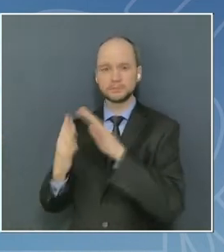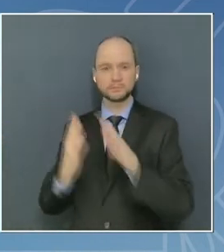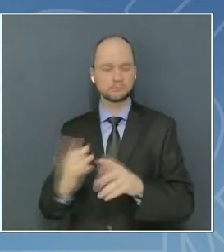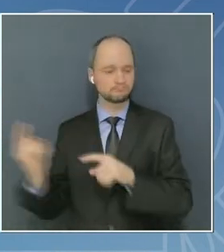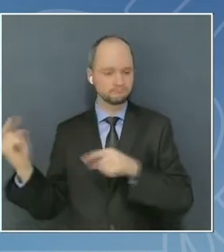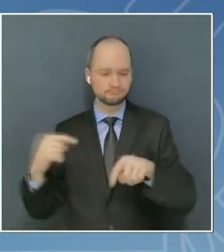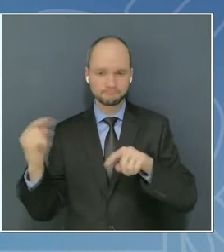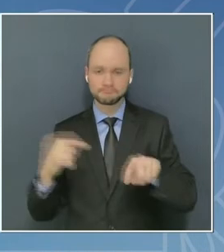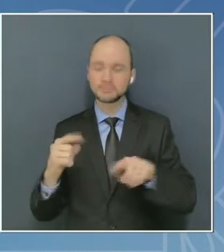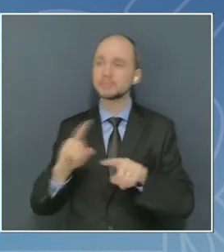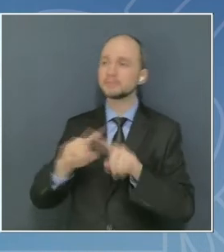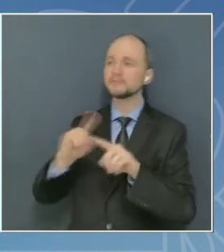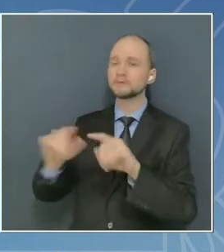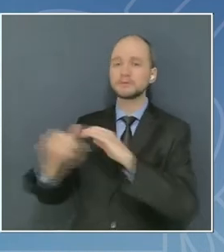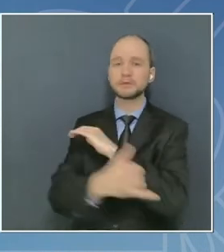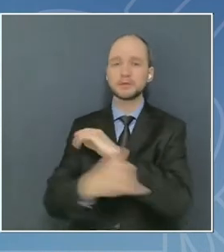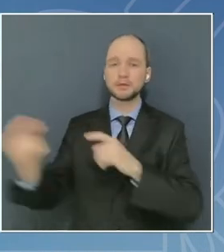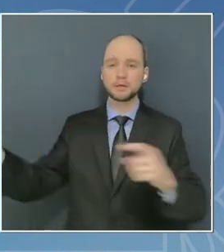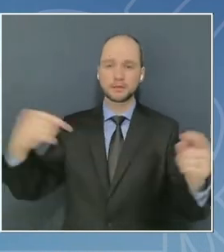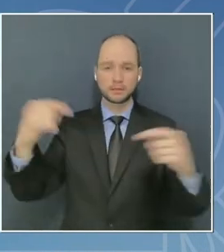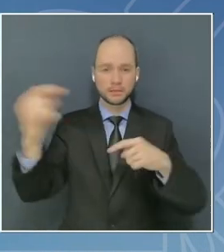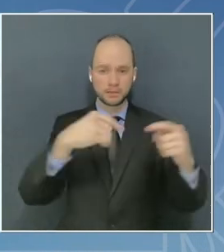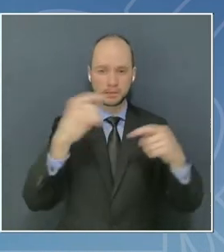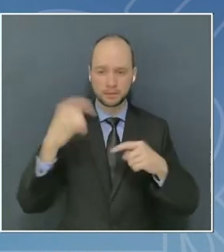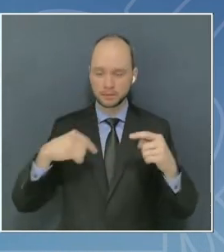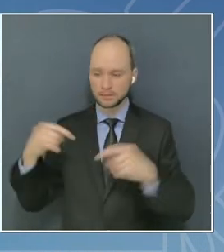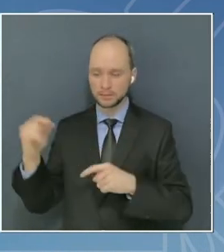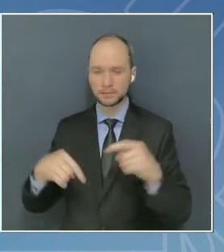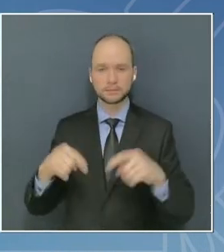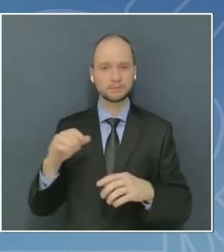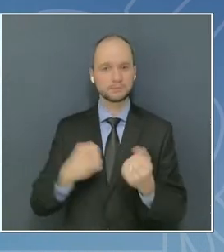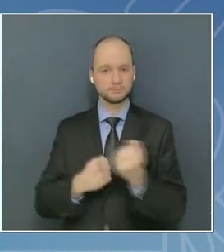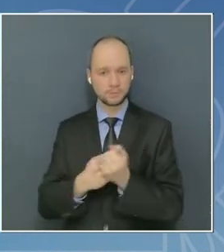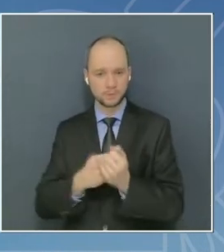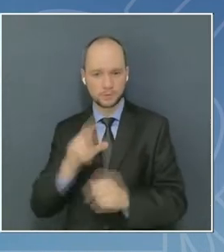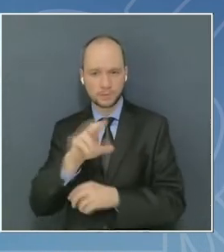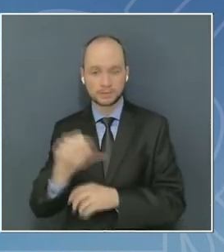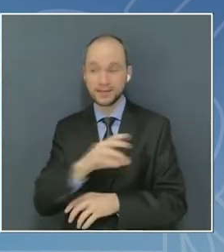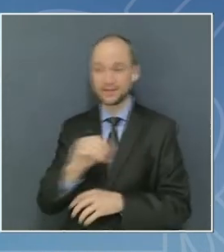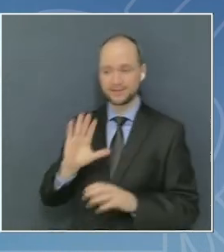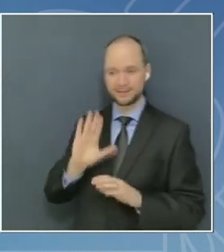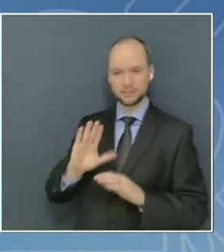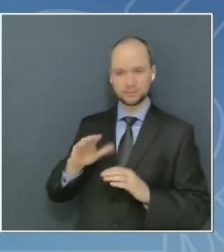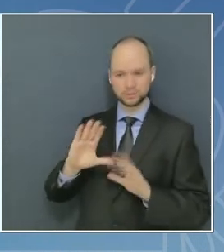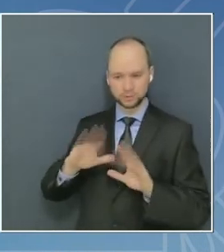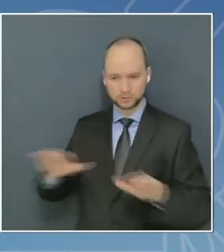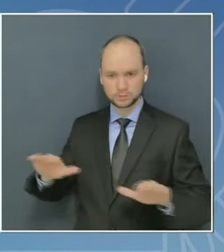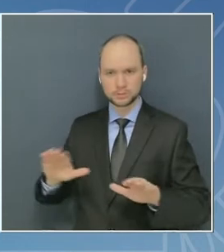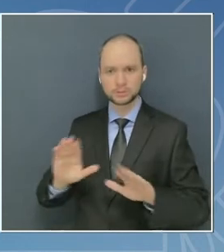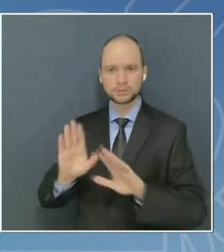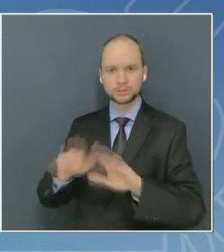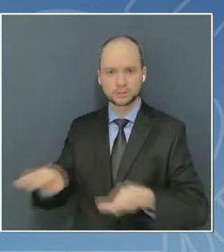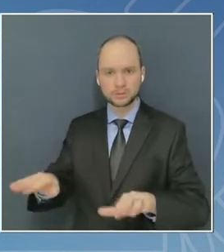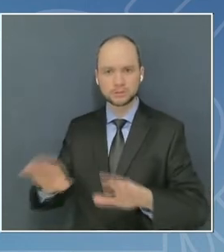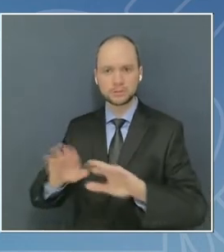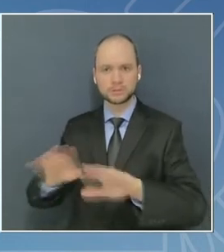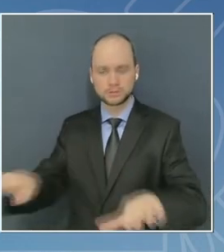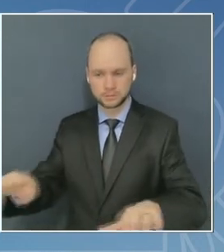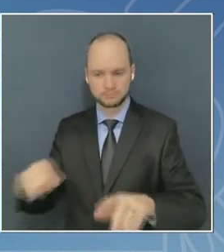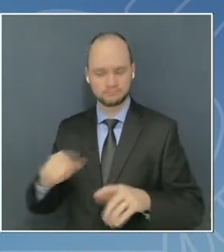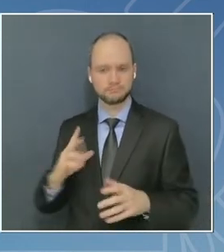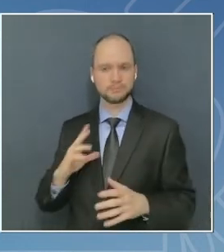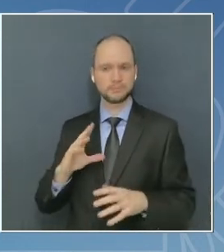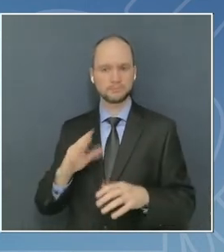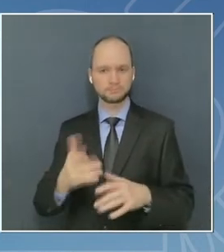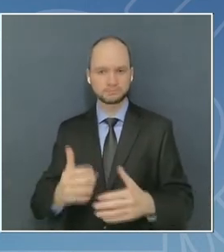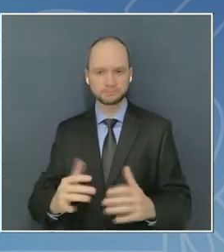nations, and of the continued contributions of their children and their children's children. But tragically, we are also reminded of the events of the